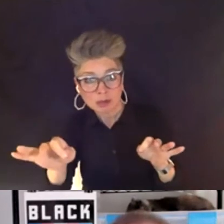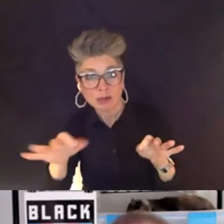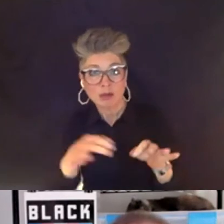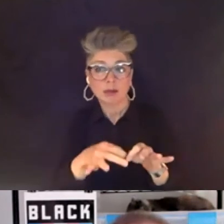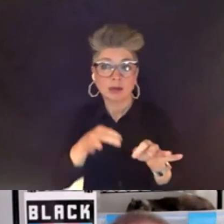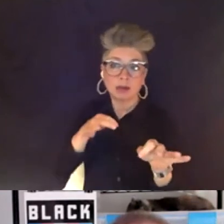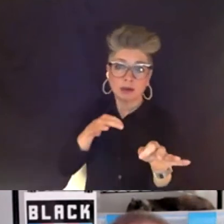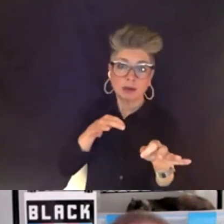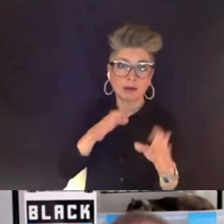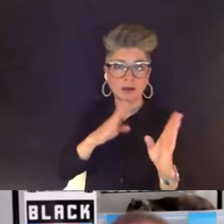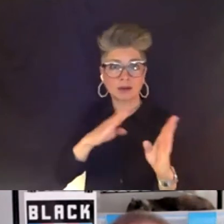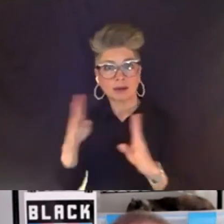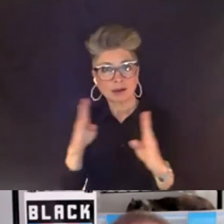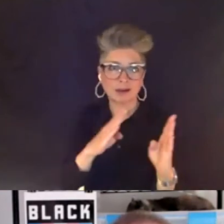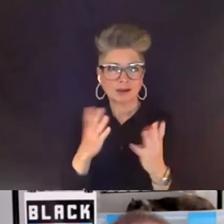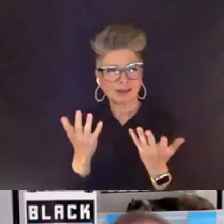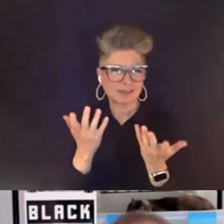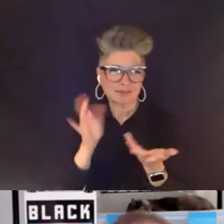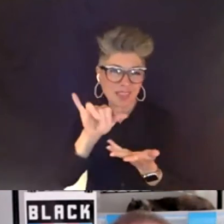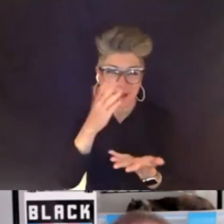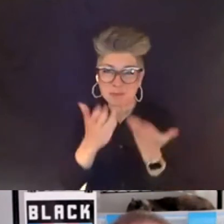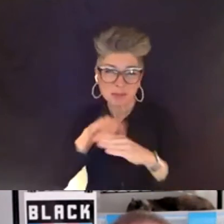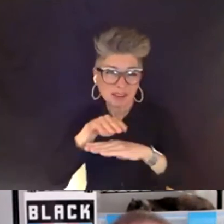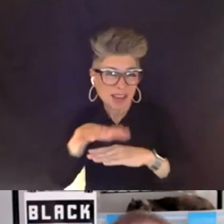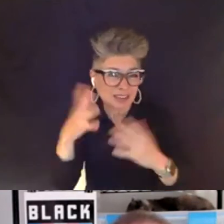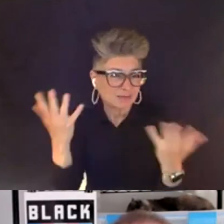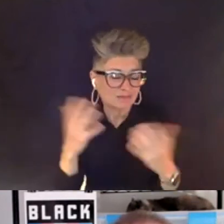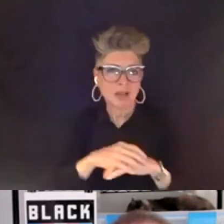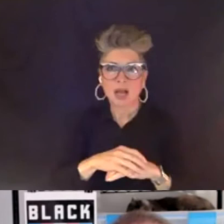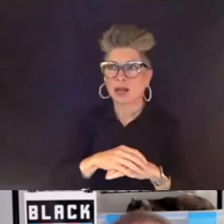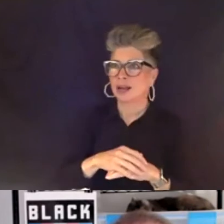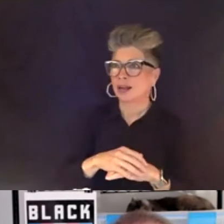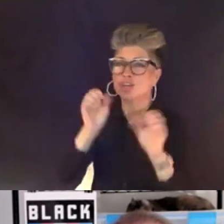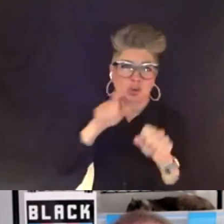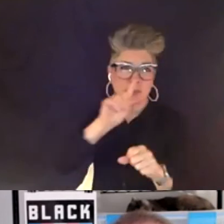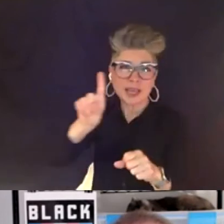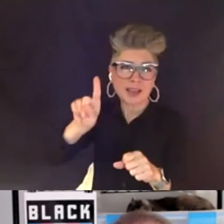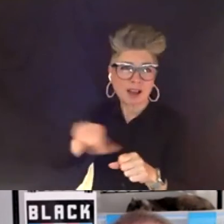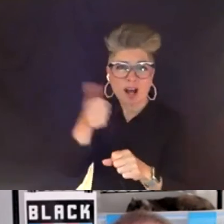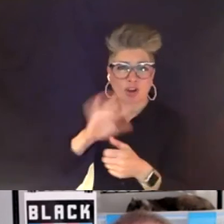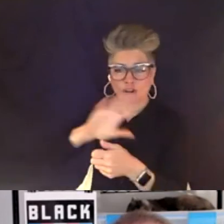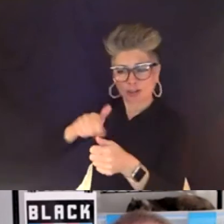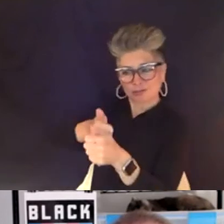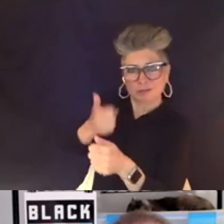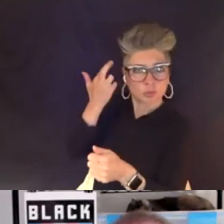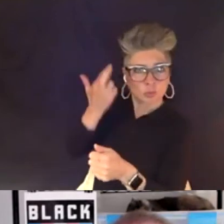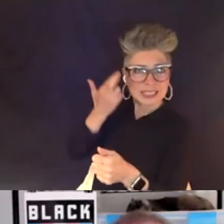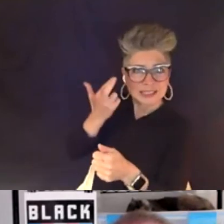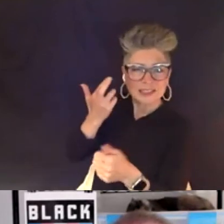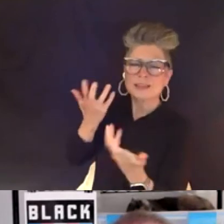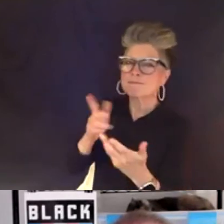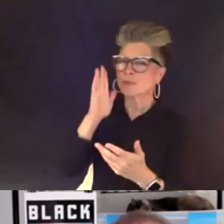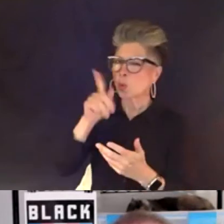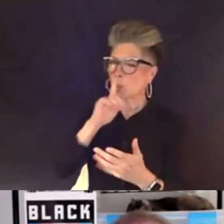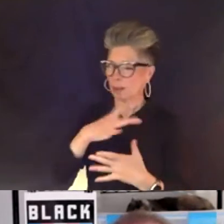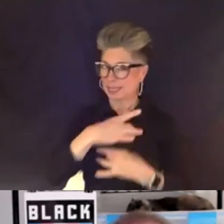as the vaccine response. Thinking about other reasons for that. It'll be interesting to see what the data says.